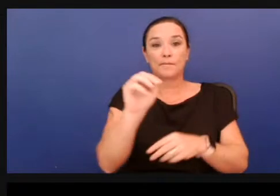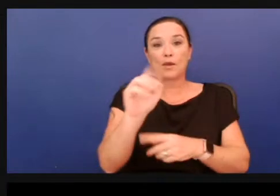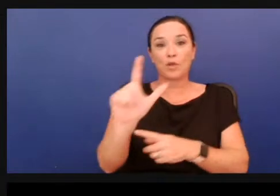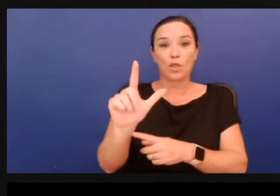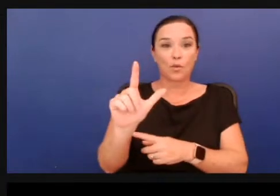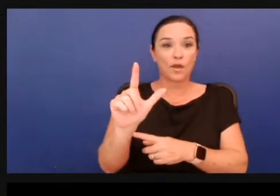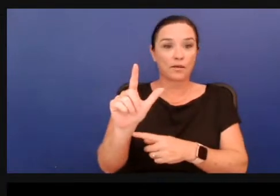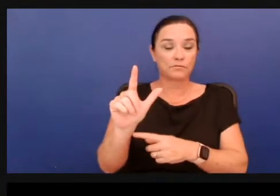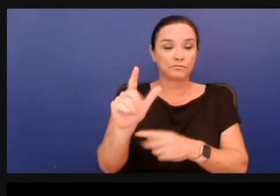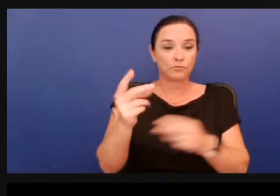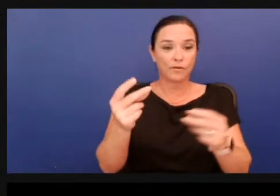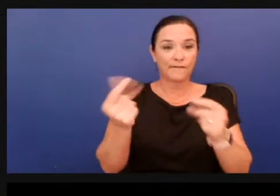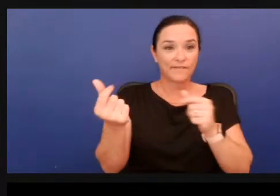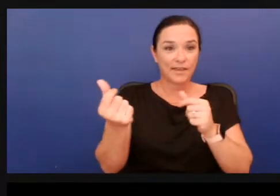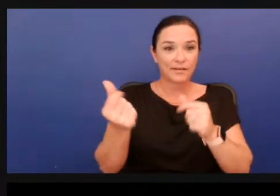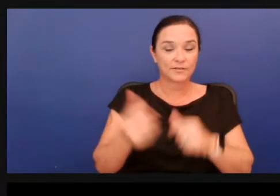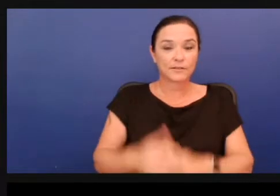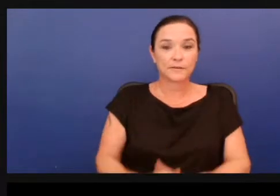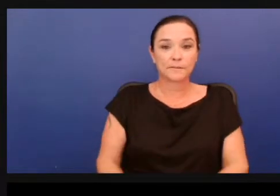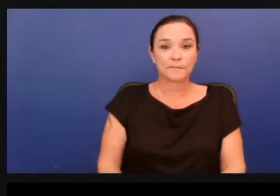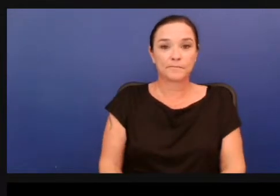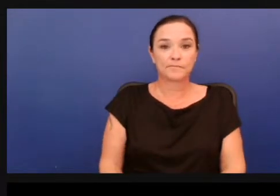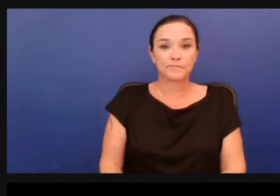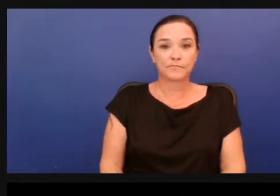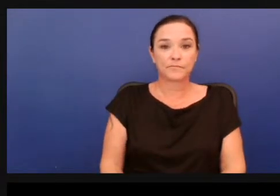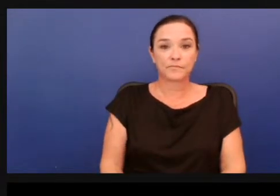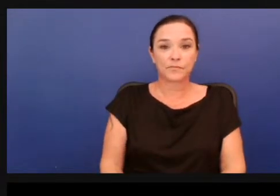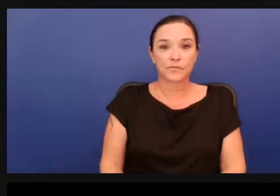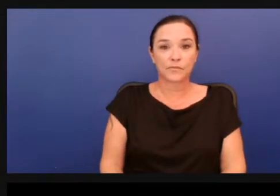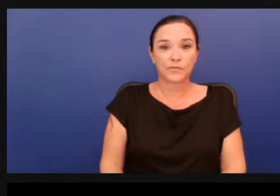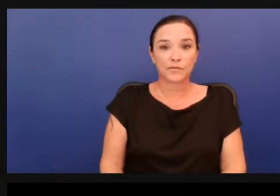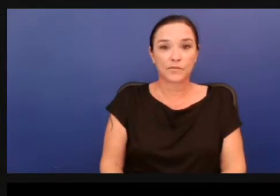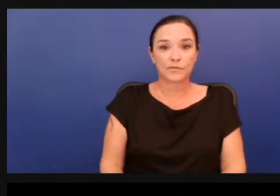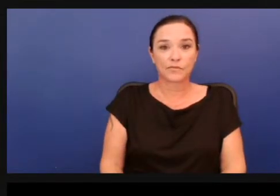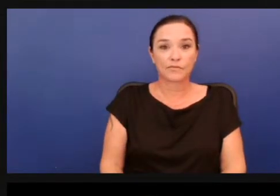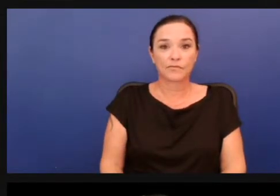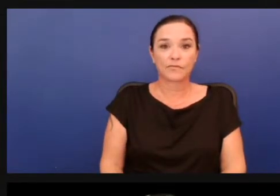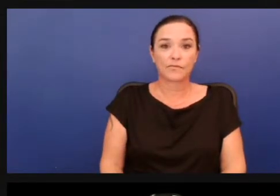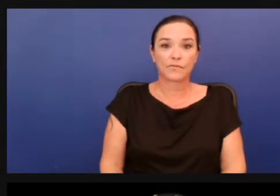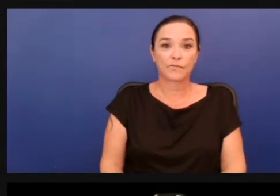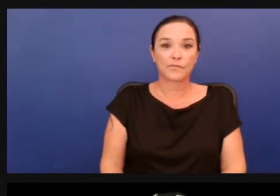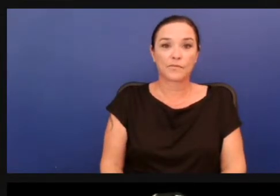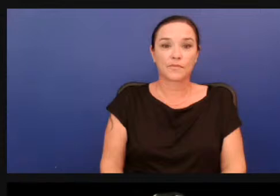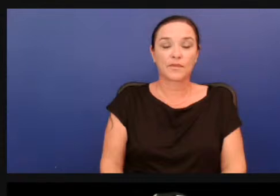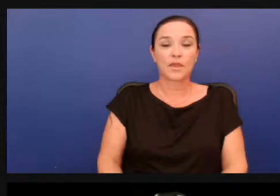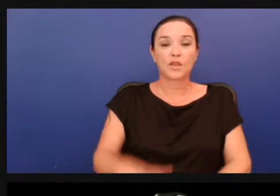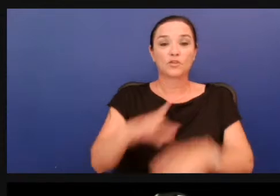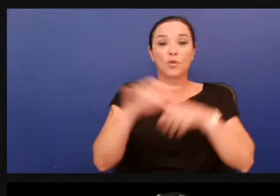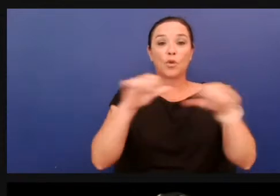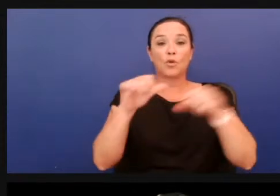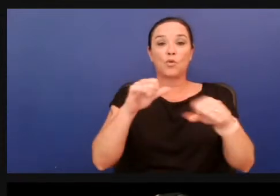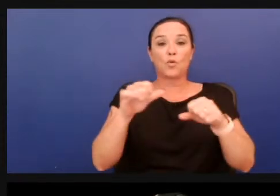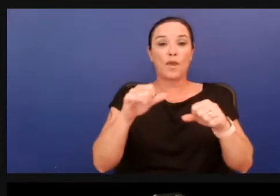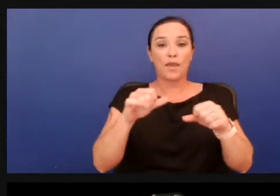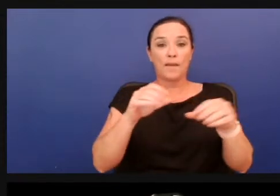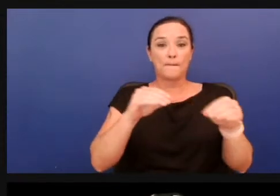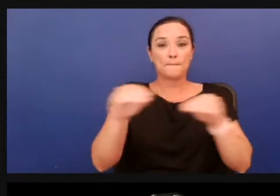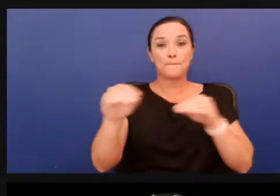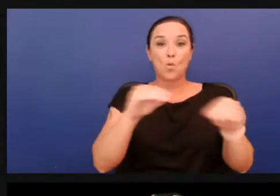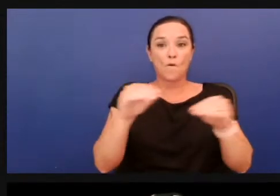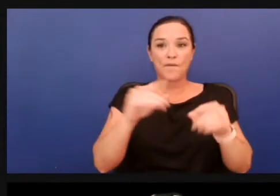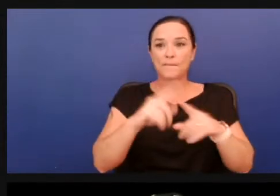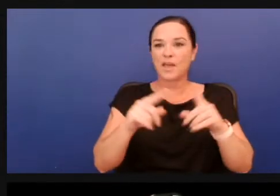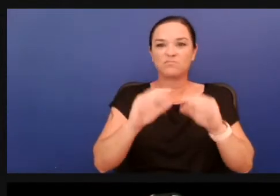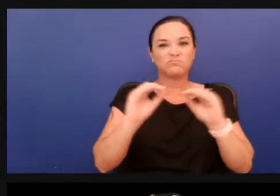well. And note that the earthquake shook it quite a bit as well, but otherwise no noticeable change on